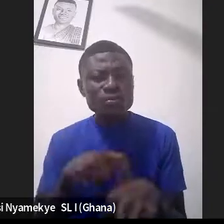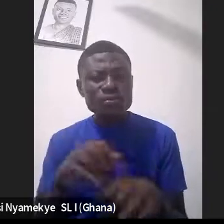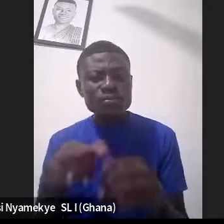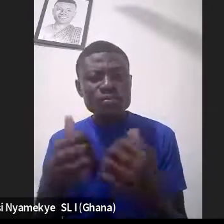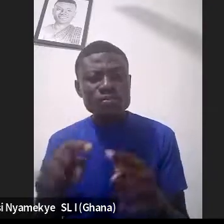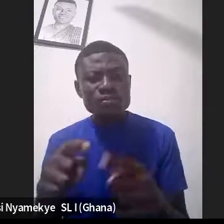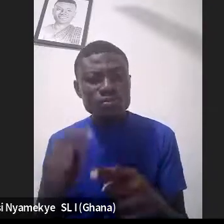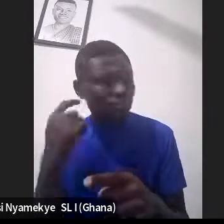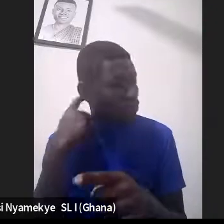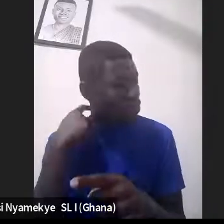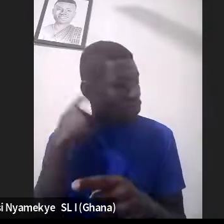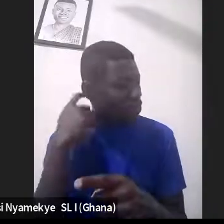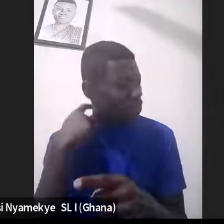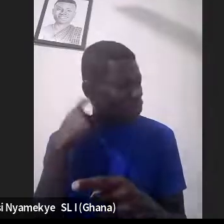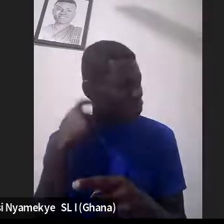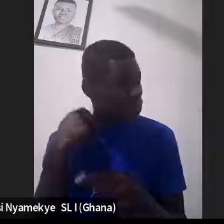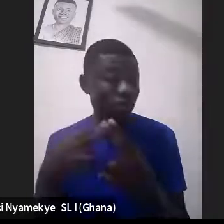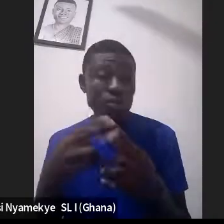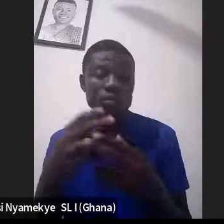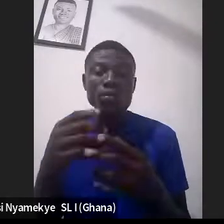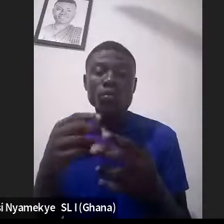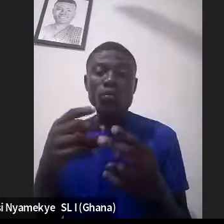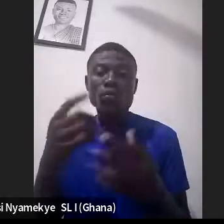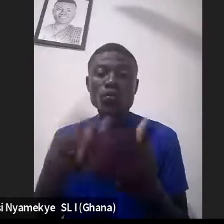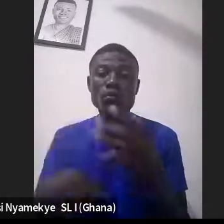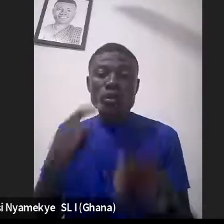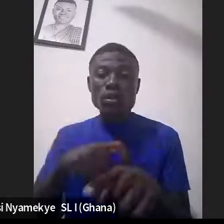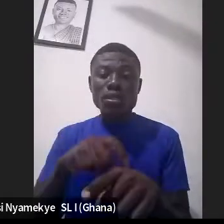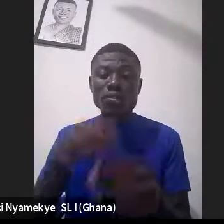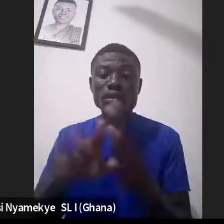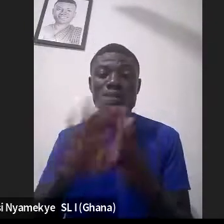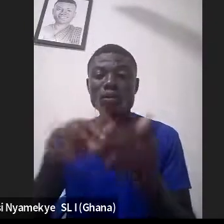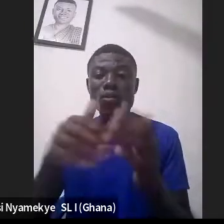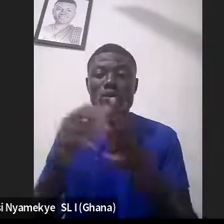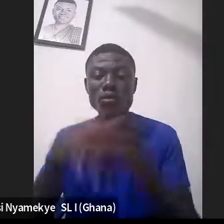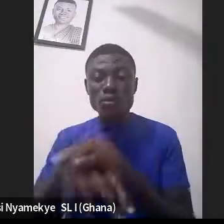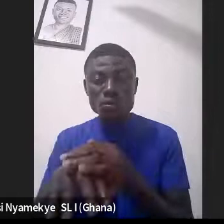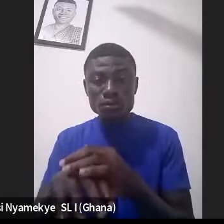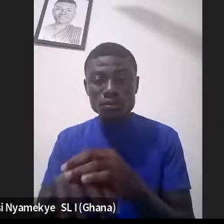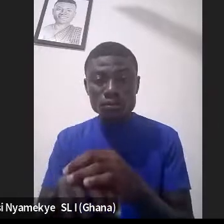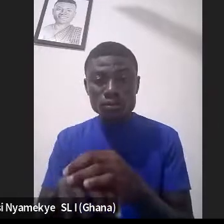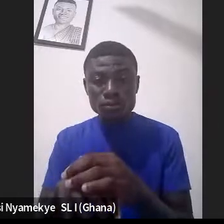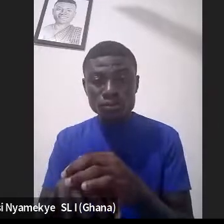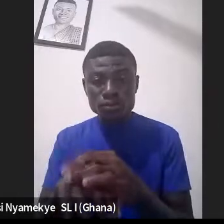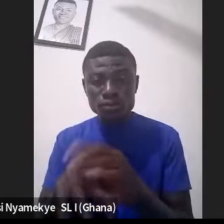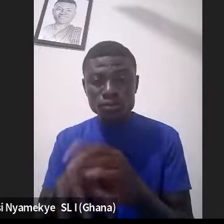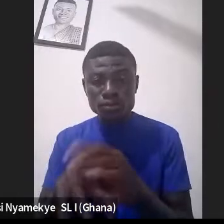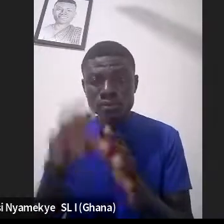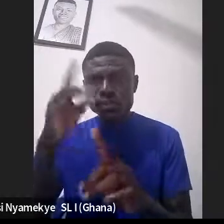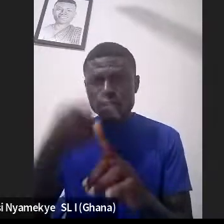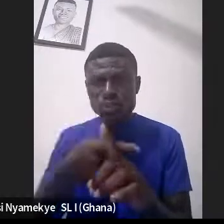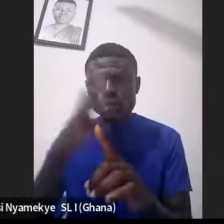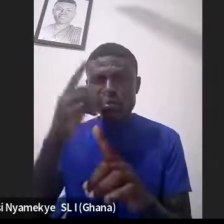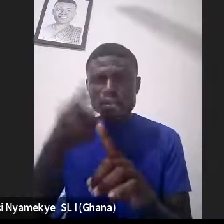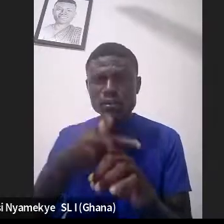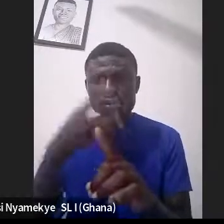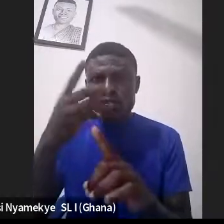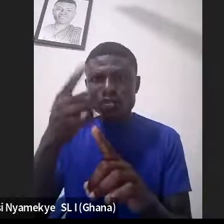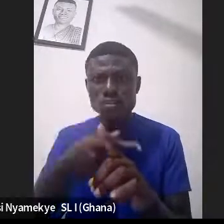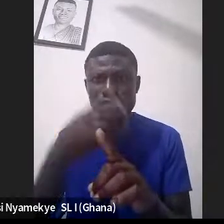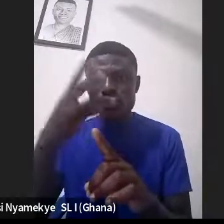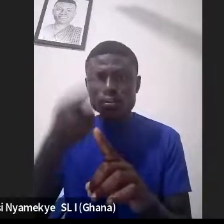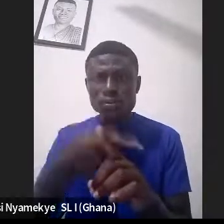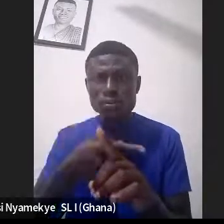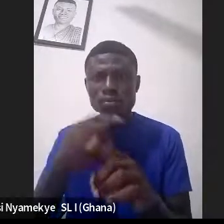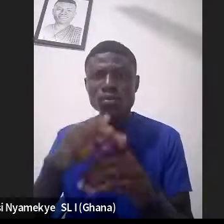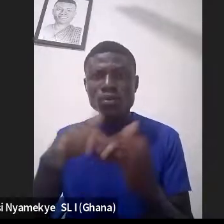At what point did Rubik's Cube get into the picture? I think it was like 6 months after John Cena tweeted, and it